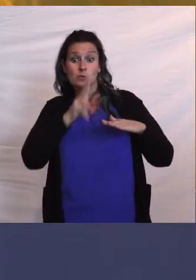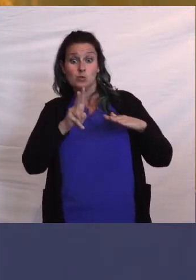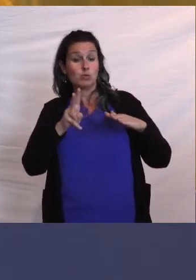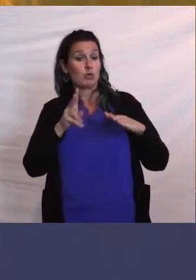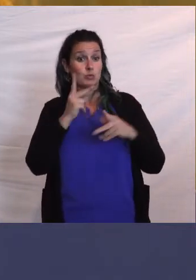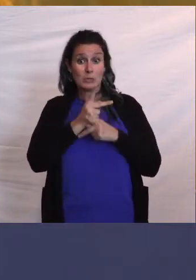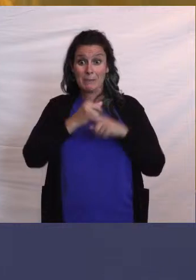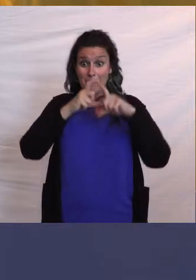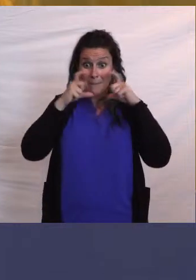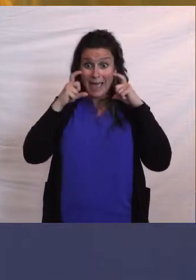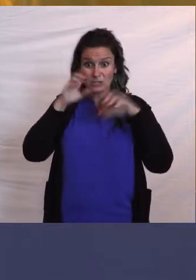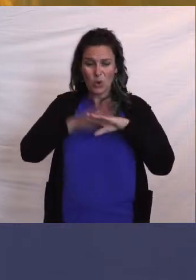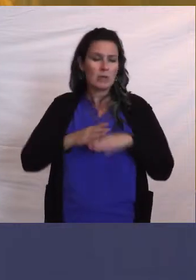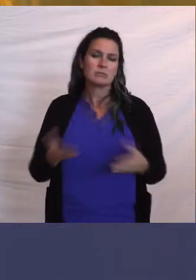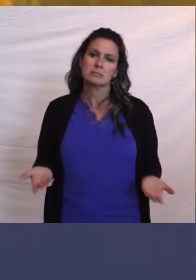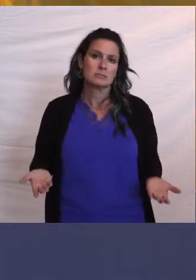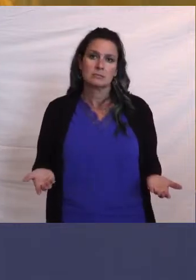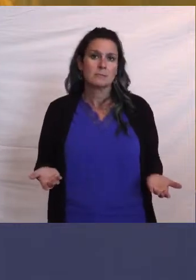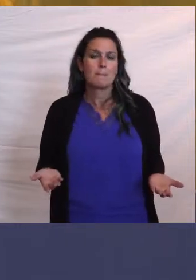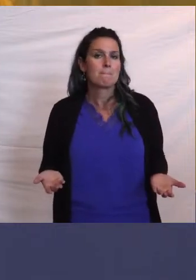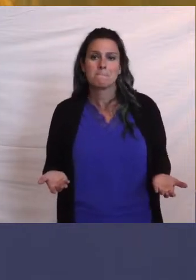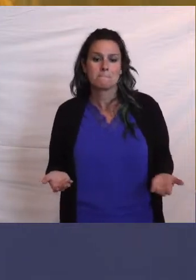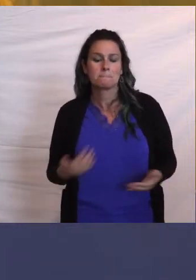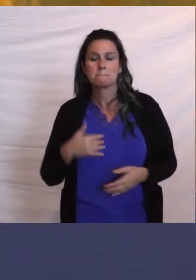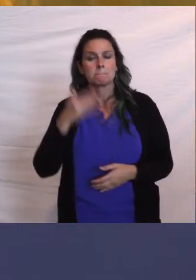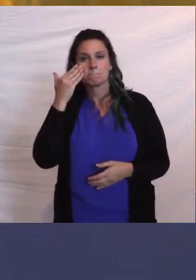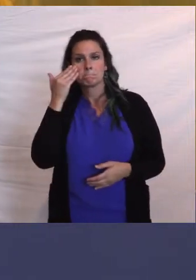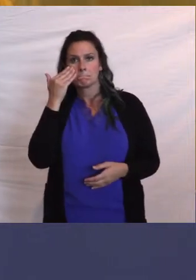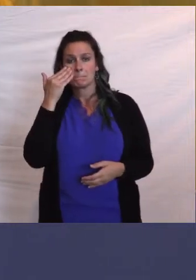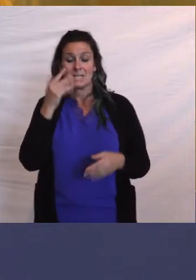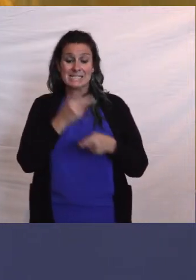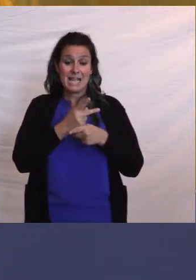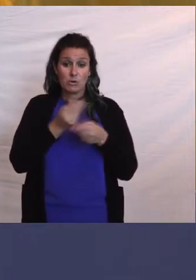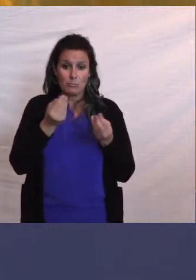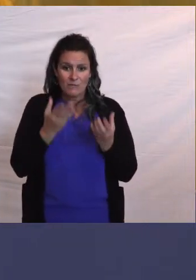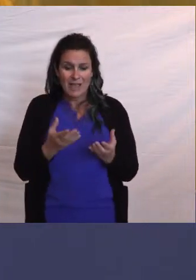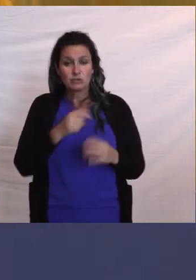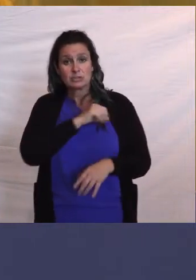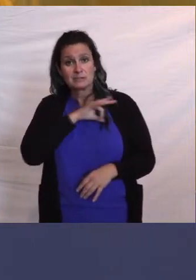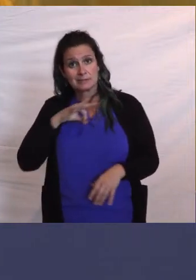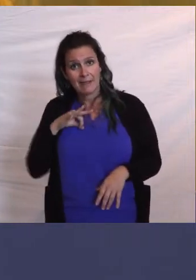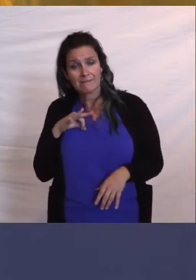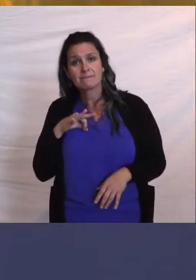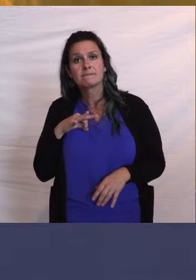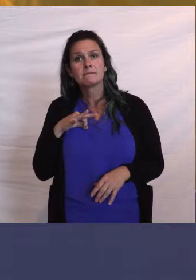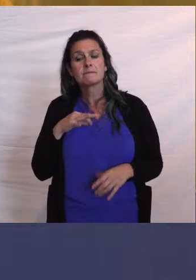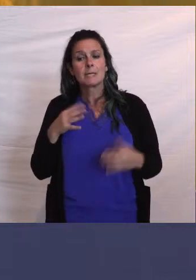keep a mask on? No, we recognize that the daycare providers and staff,